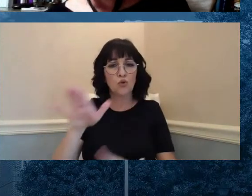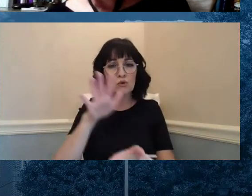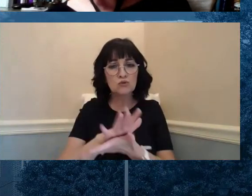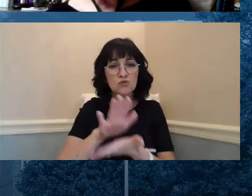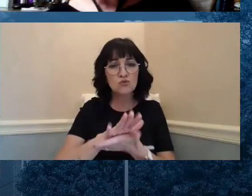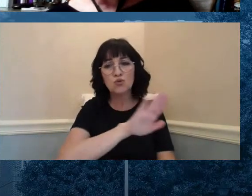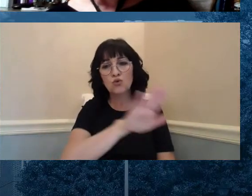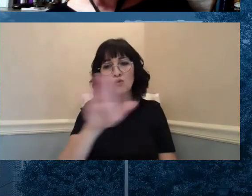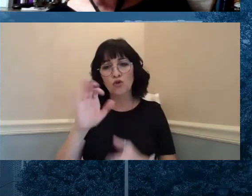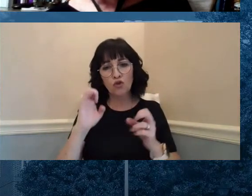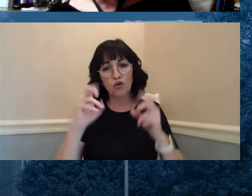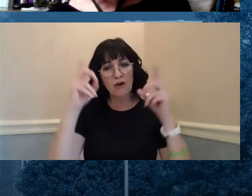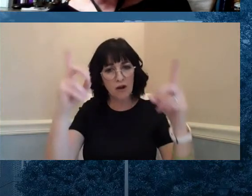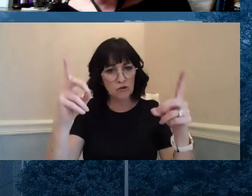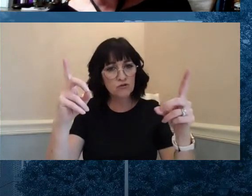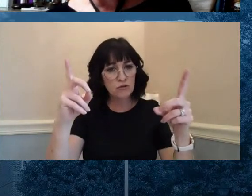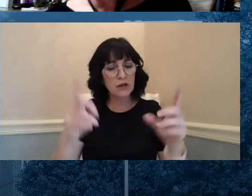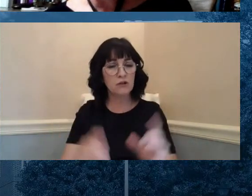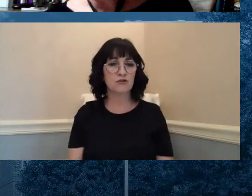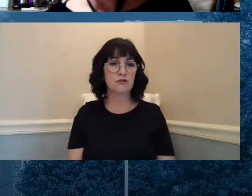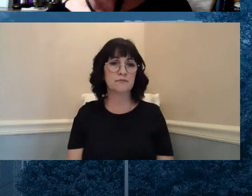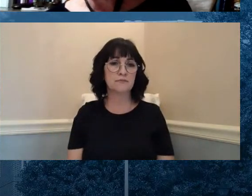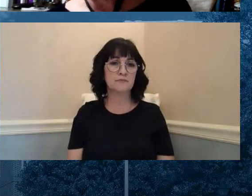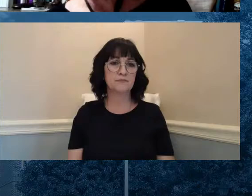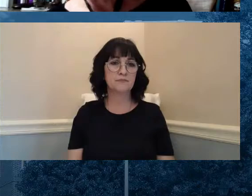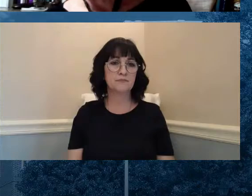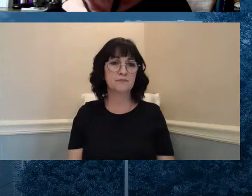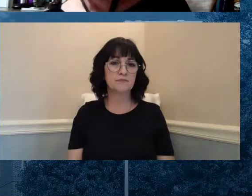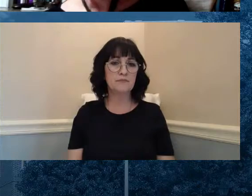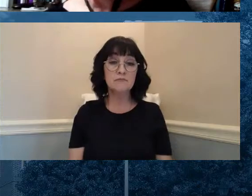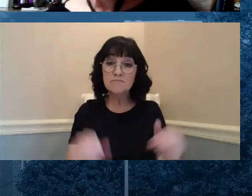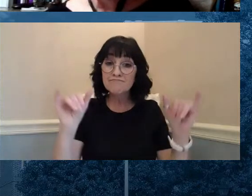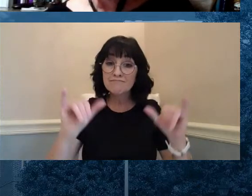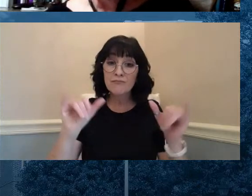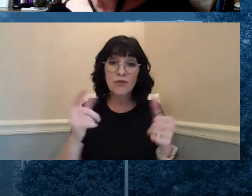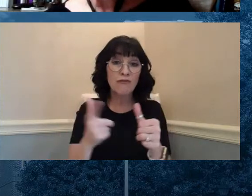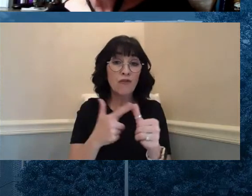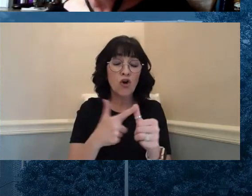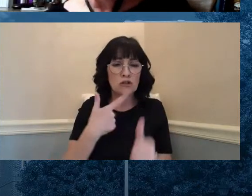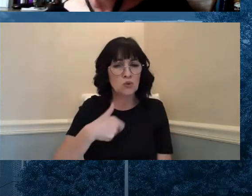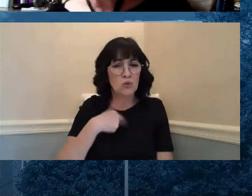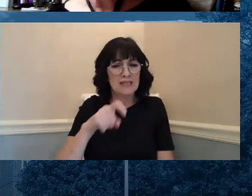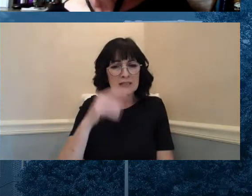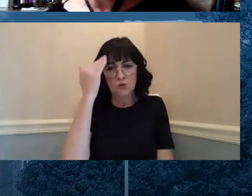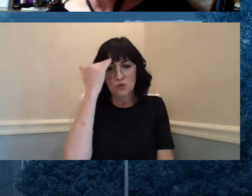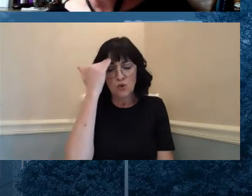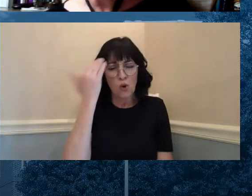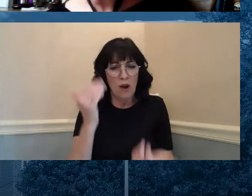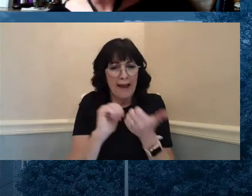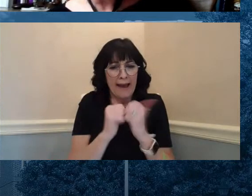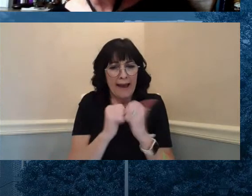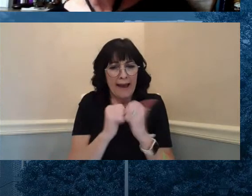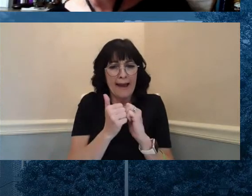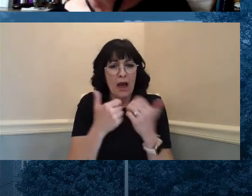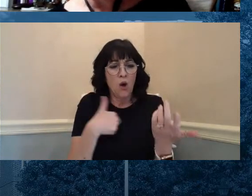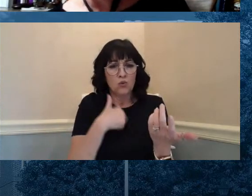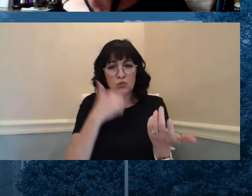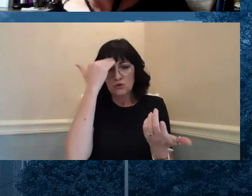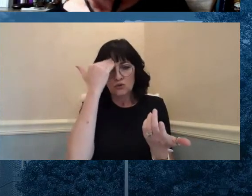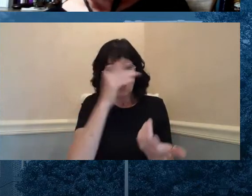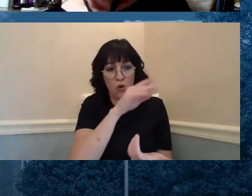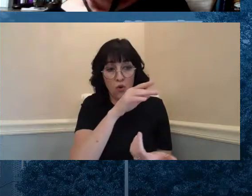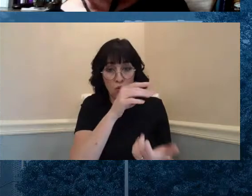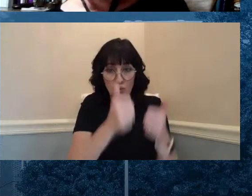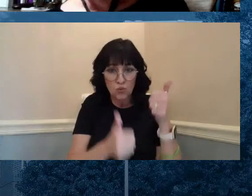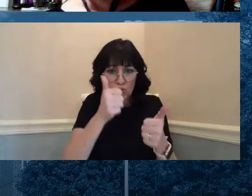are operating, at what level, and what their needs happen to be, that we need to be using data to drive our instructional